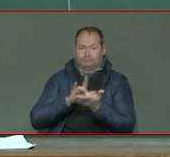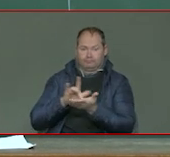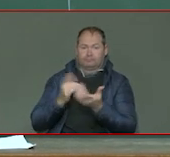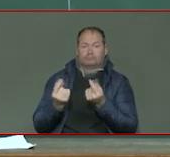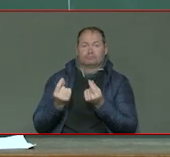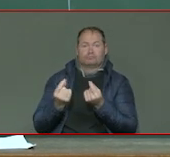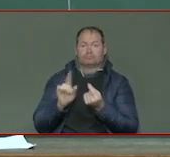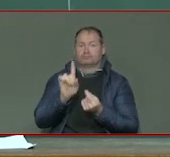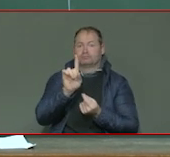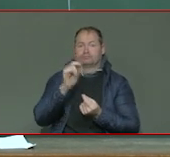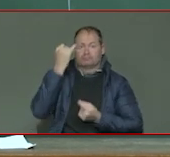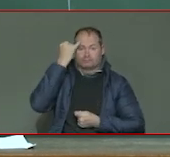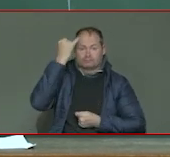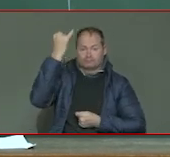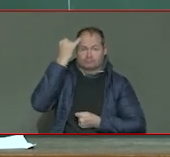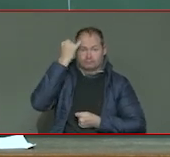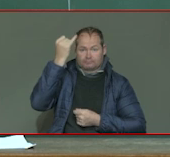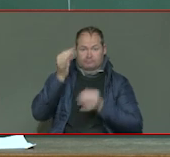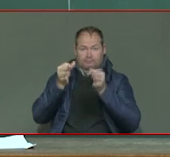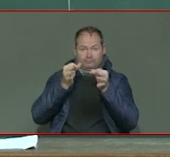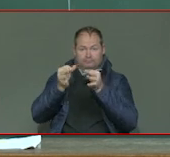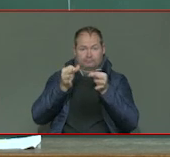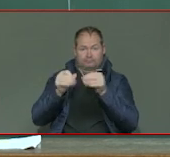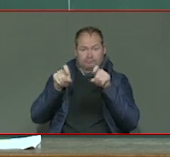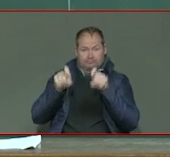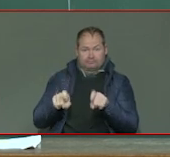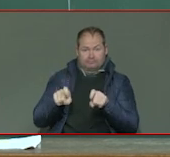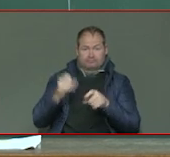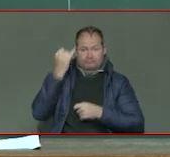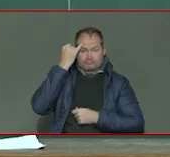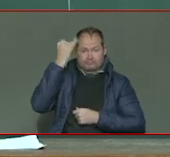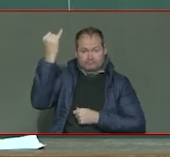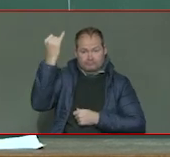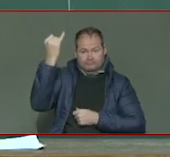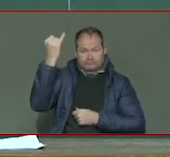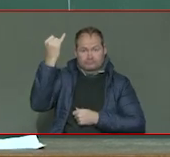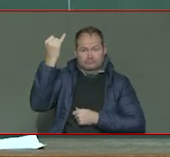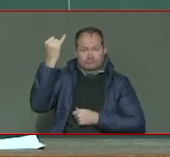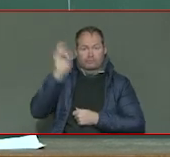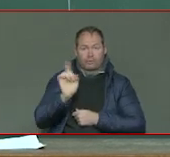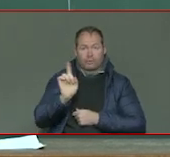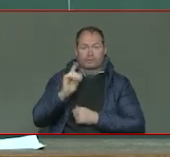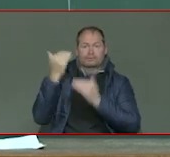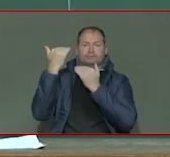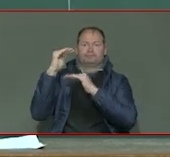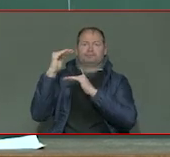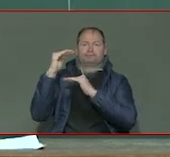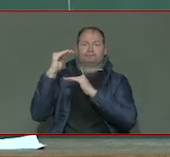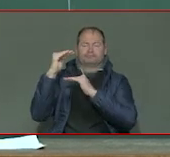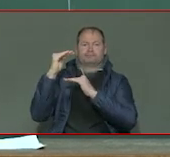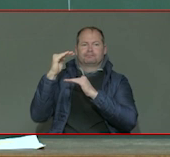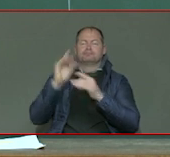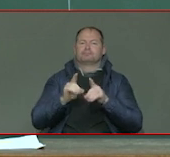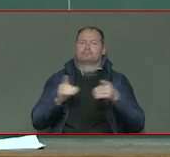explain certain concepts. The first concept is the concept of a limit. Now people, what is differential calculus? It